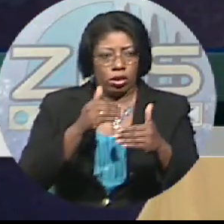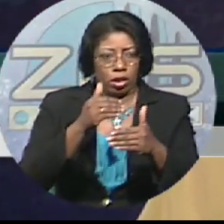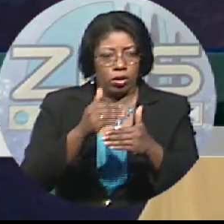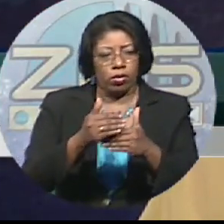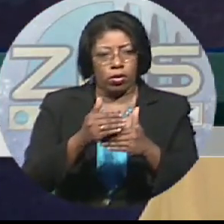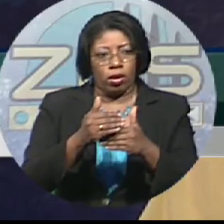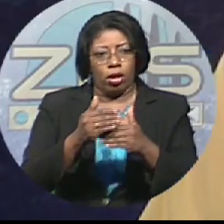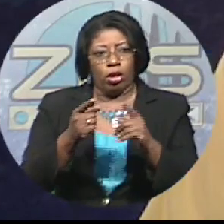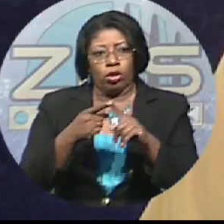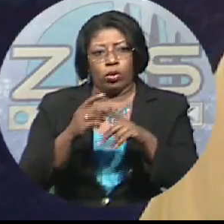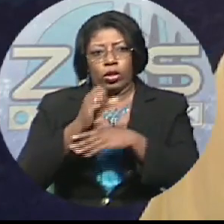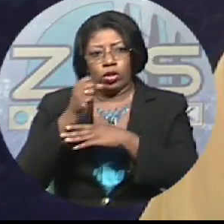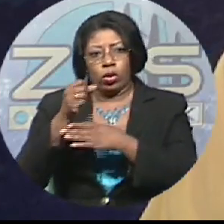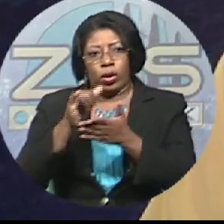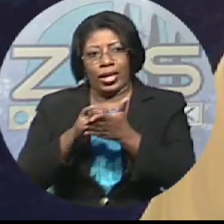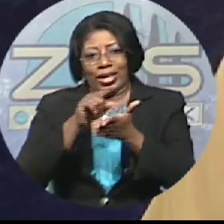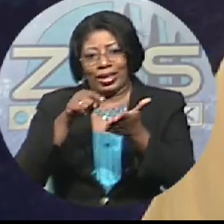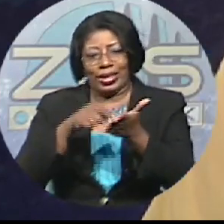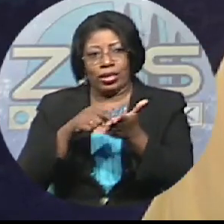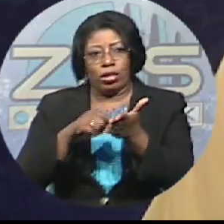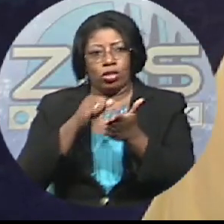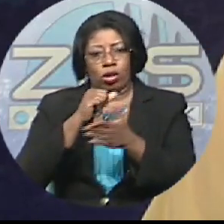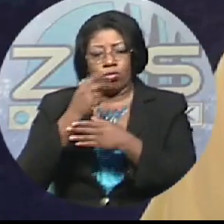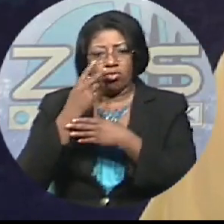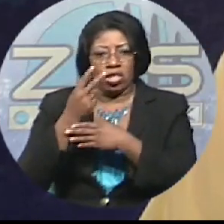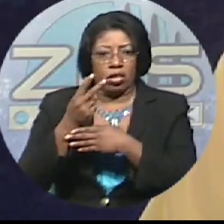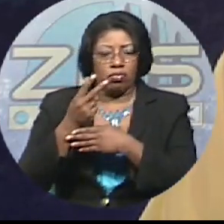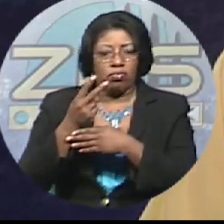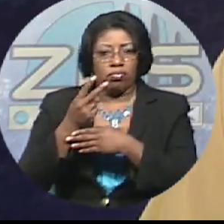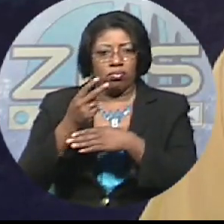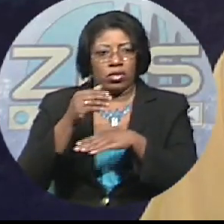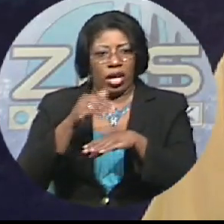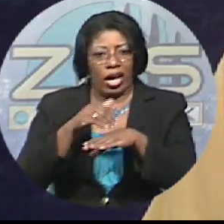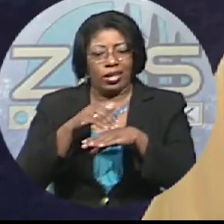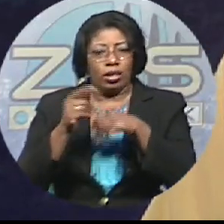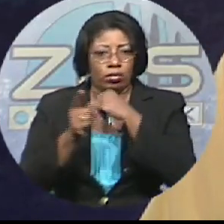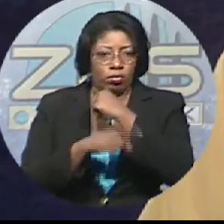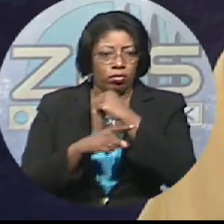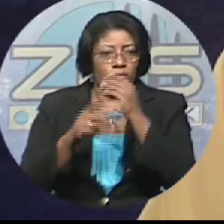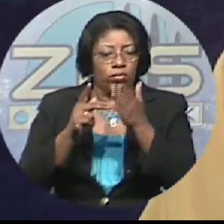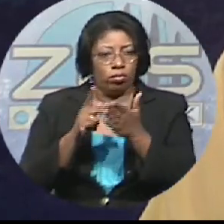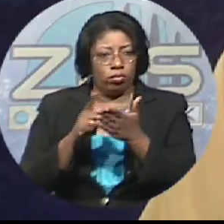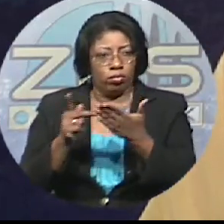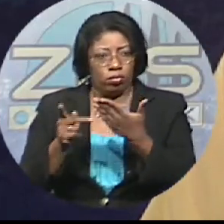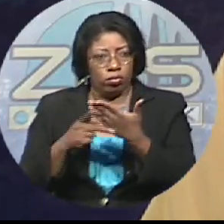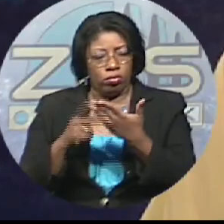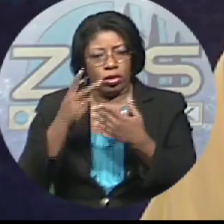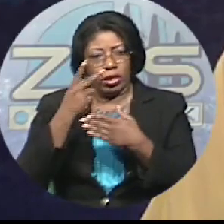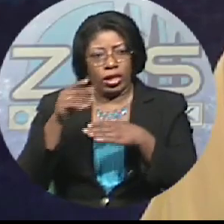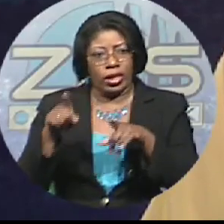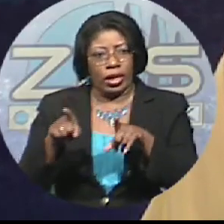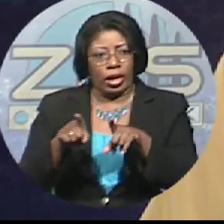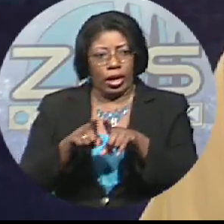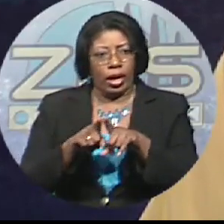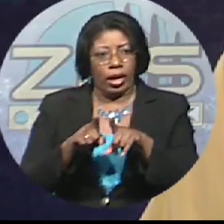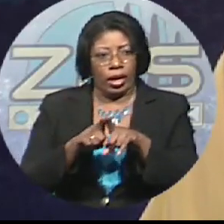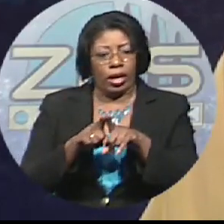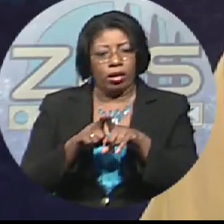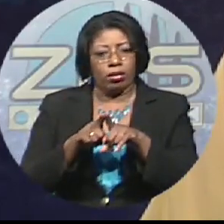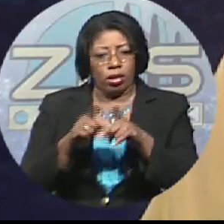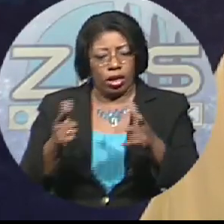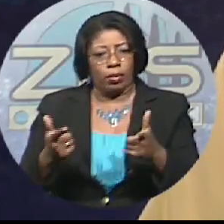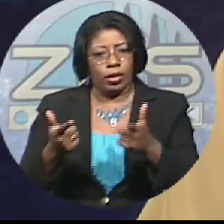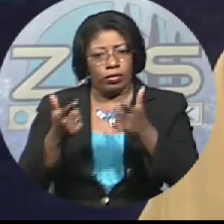procedures to ensure that this is not seen as a penalty program. This is seen as an